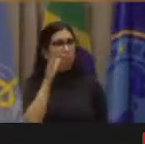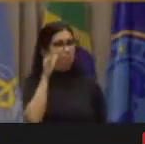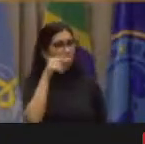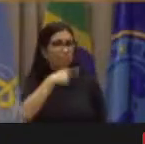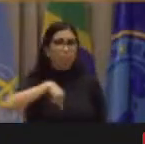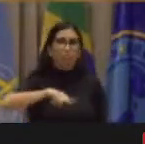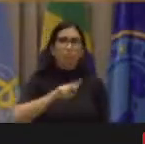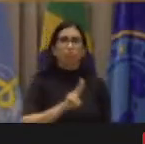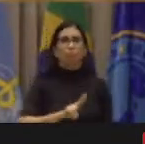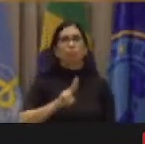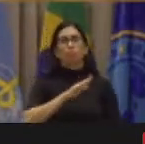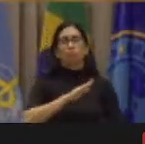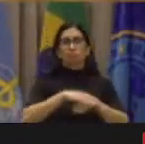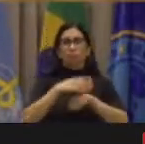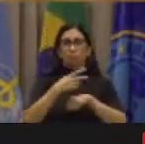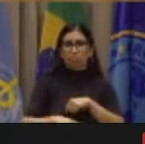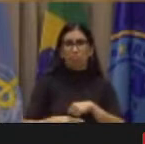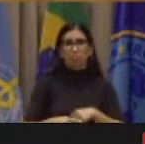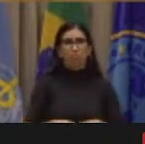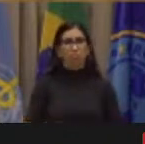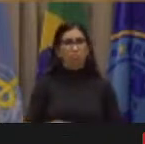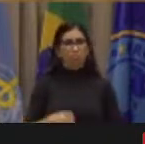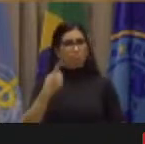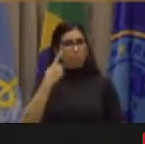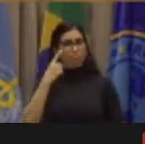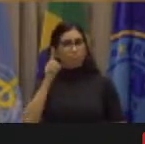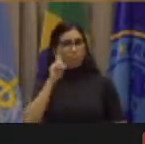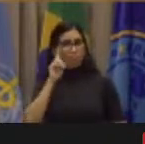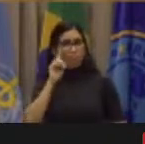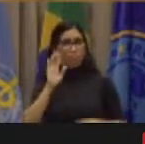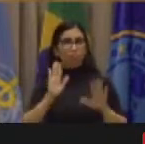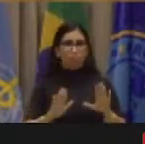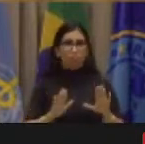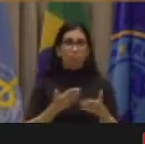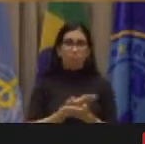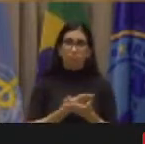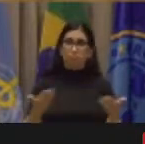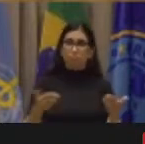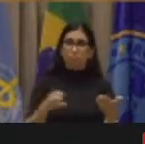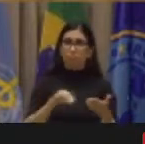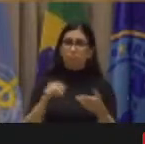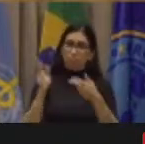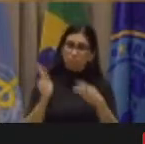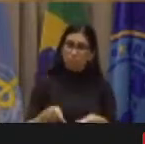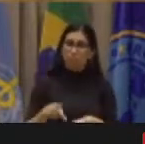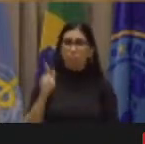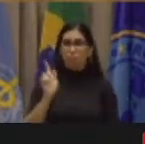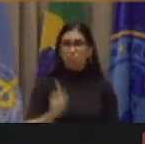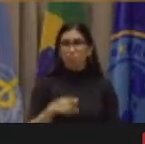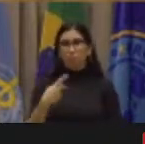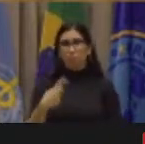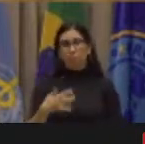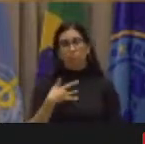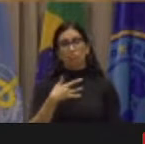publication. Those of you used to make decisions on daily basis, but from that to